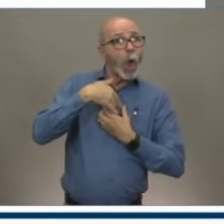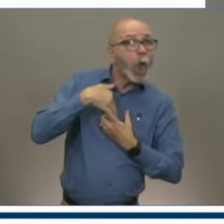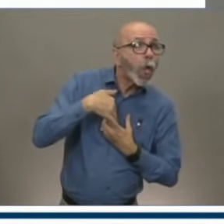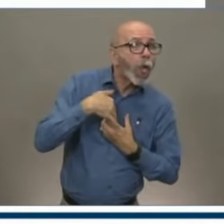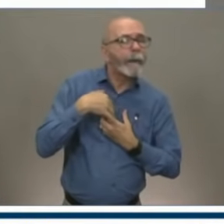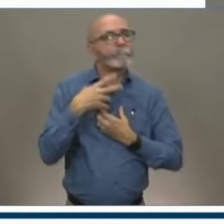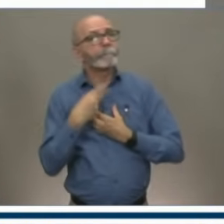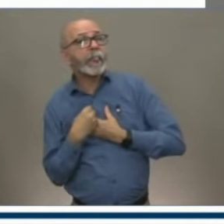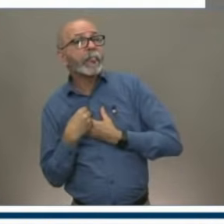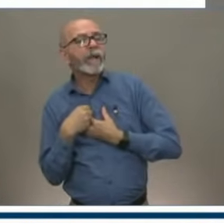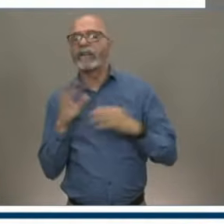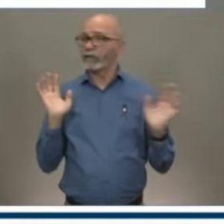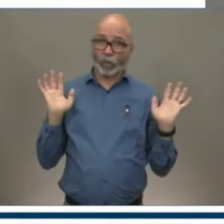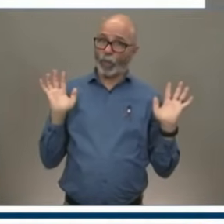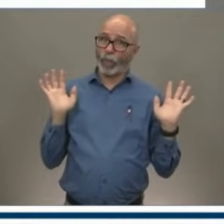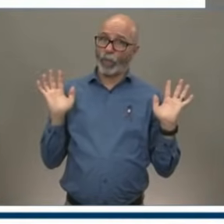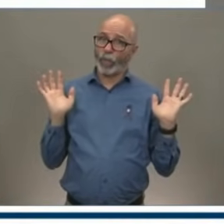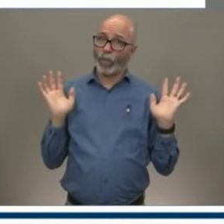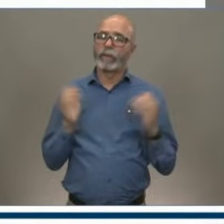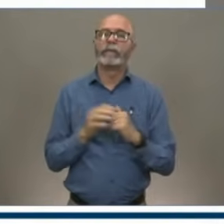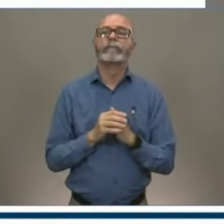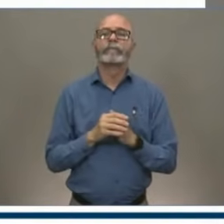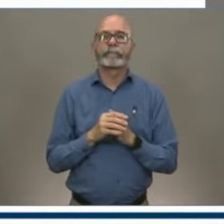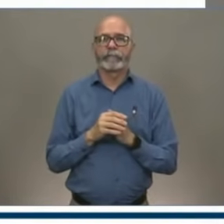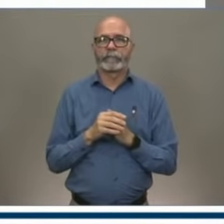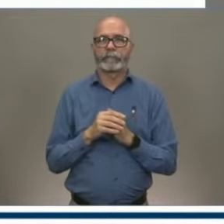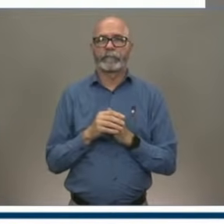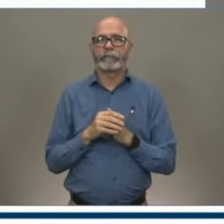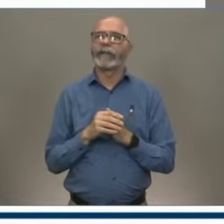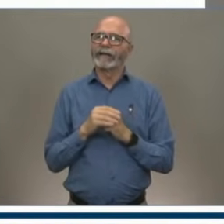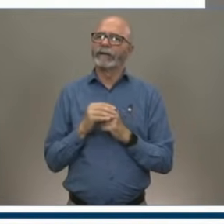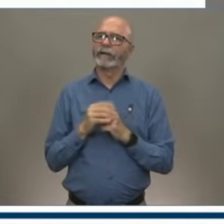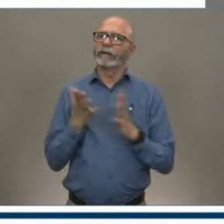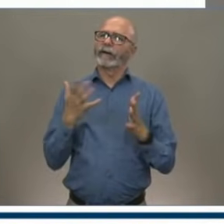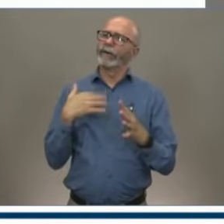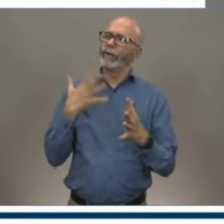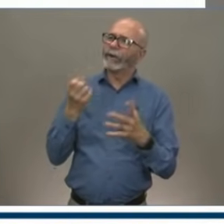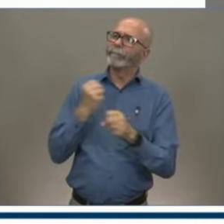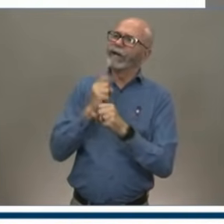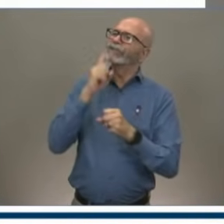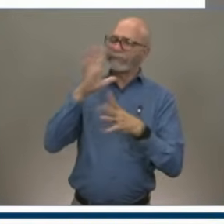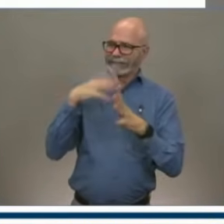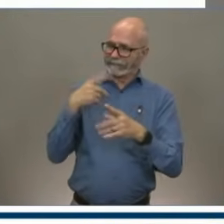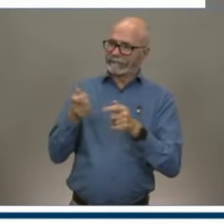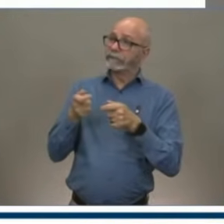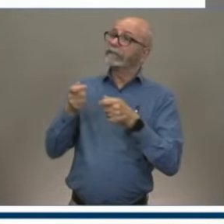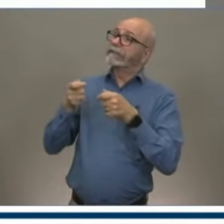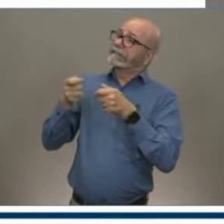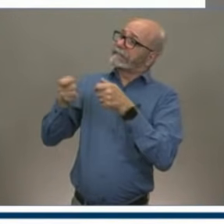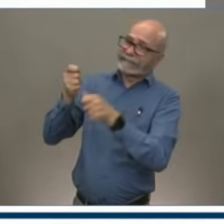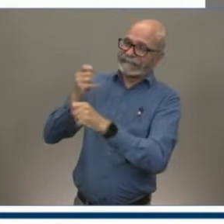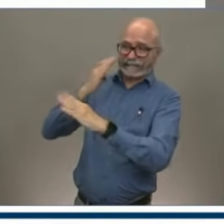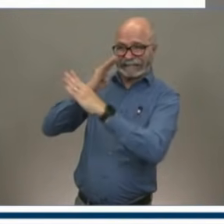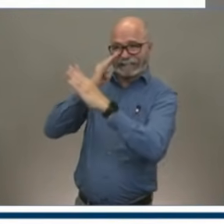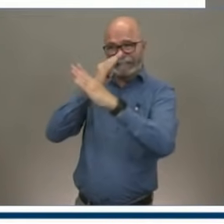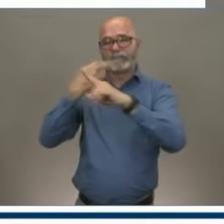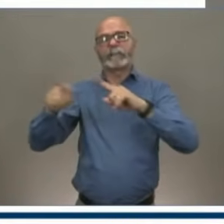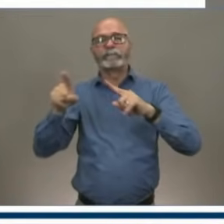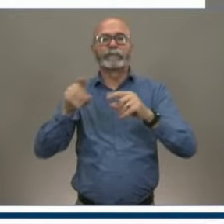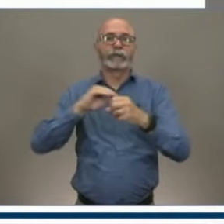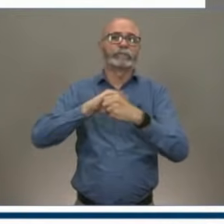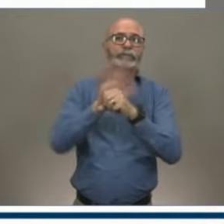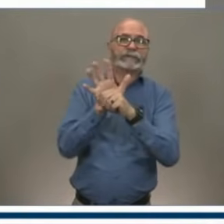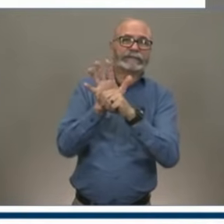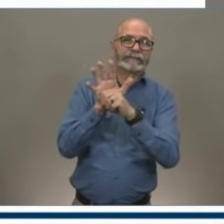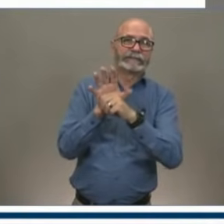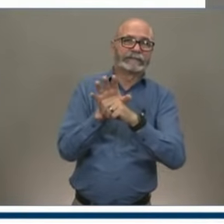It's critical that as part of our efforts to rapidly control the second wave of COVID in this province, that we find